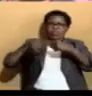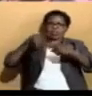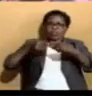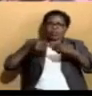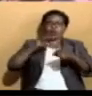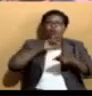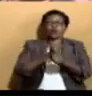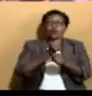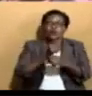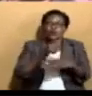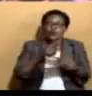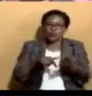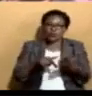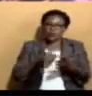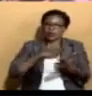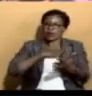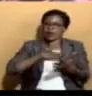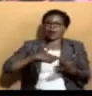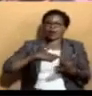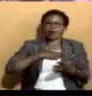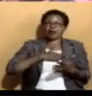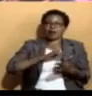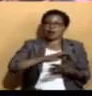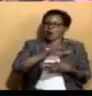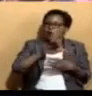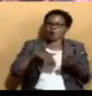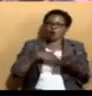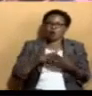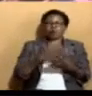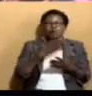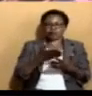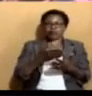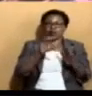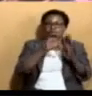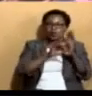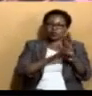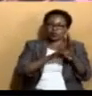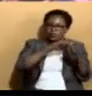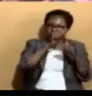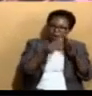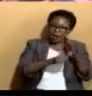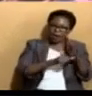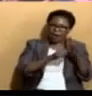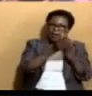happen? Luckily for all of us, the Constitution at Article